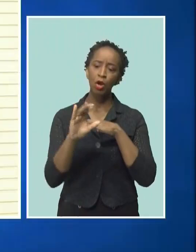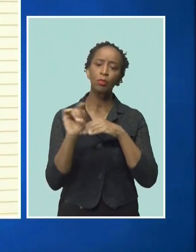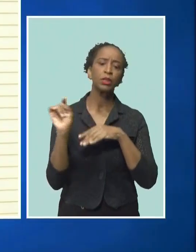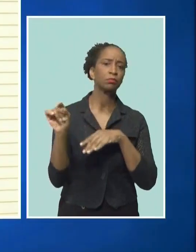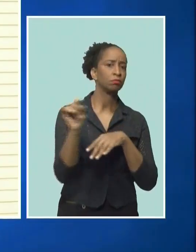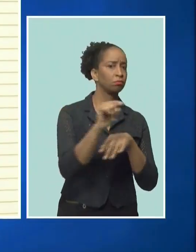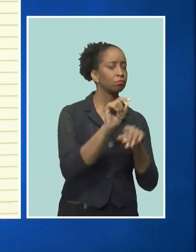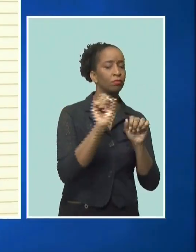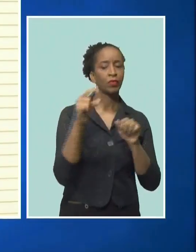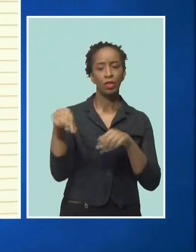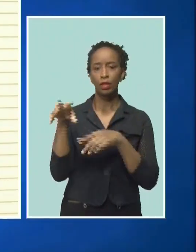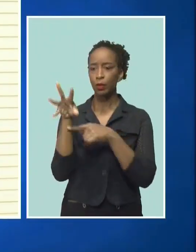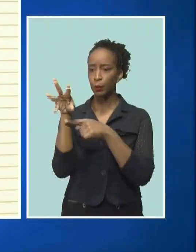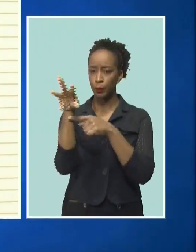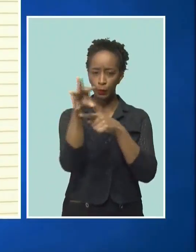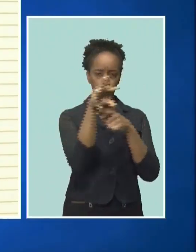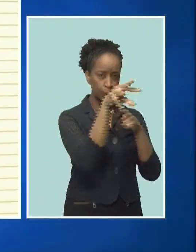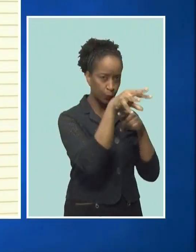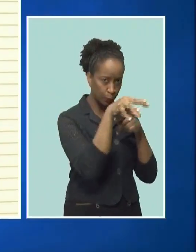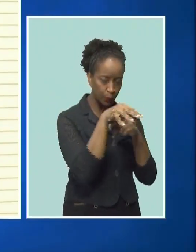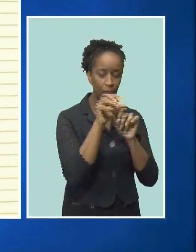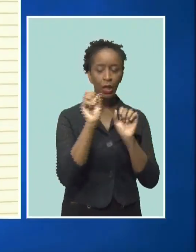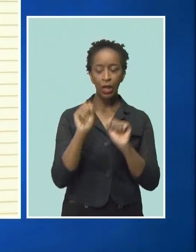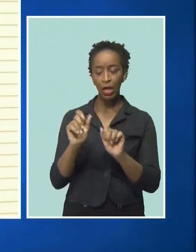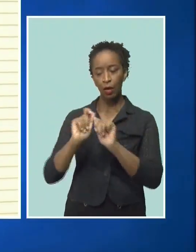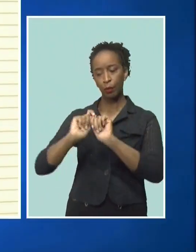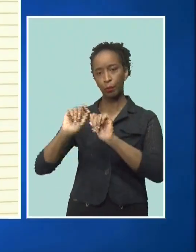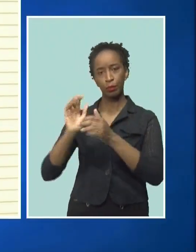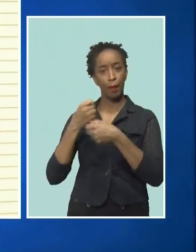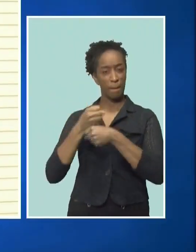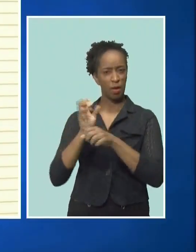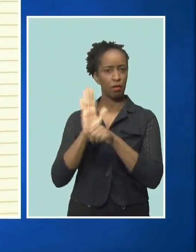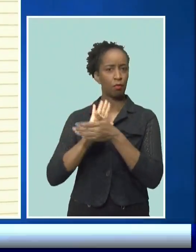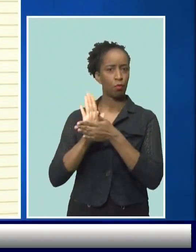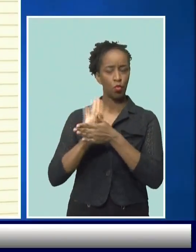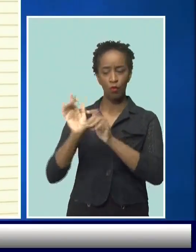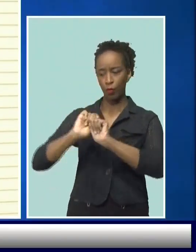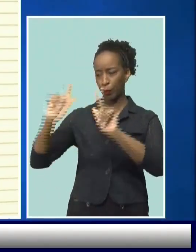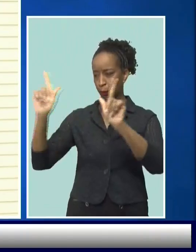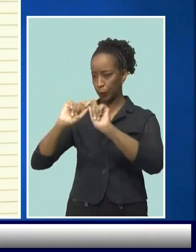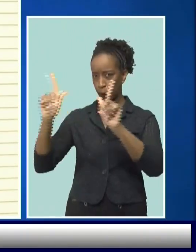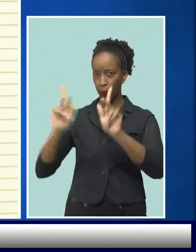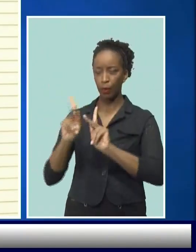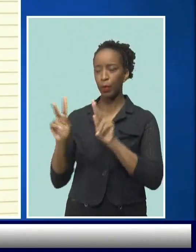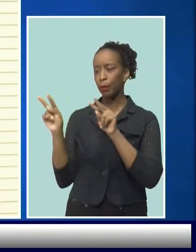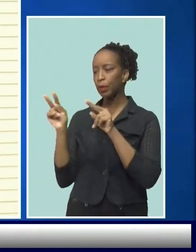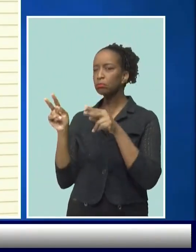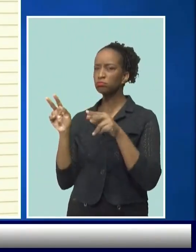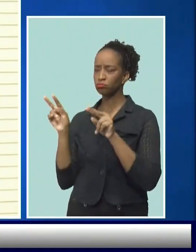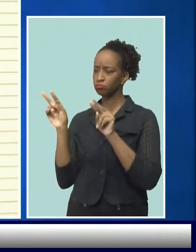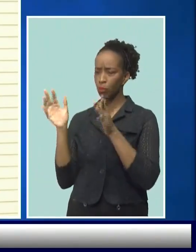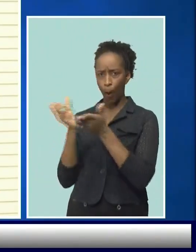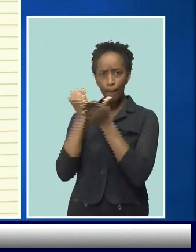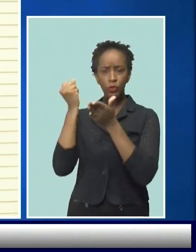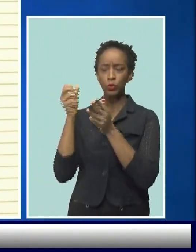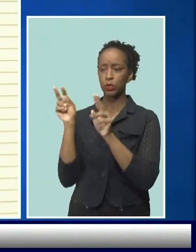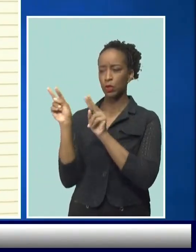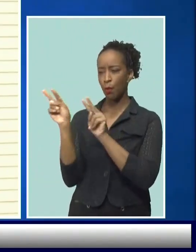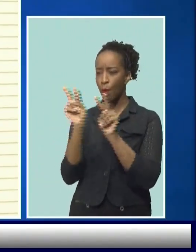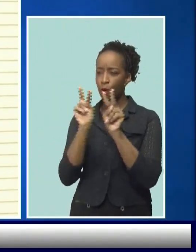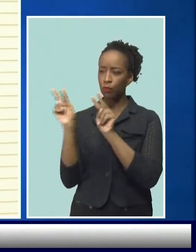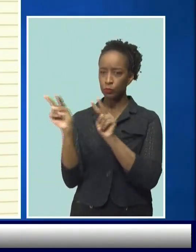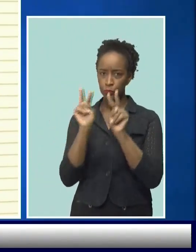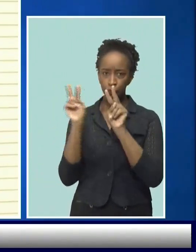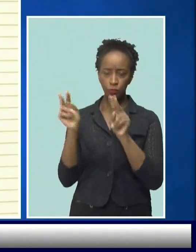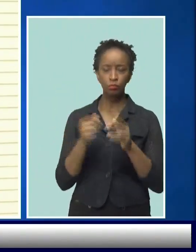have with us some young filmmakers, some young activists that have come on board as ambassadors, not only because of their love of film and their